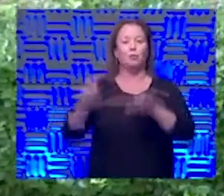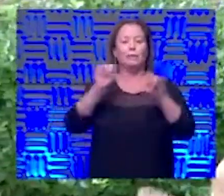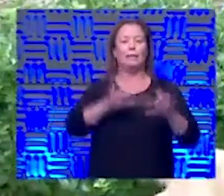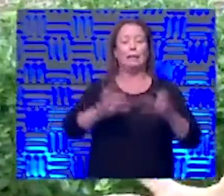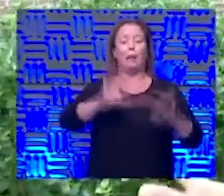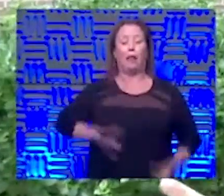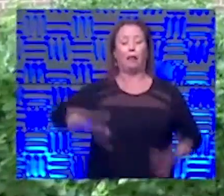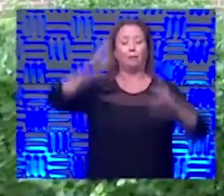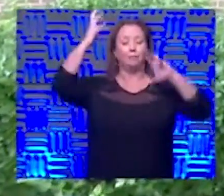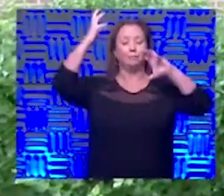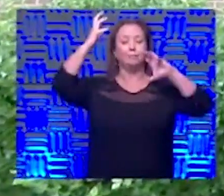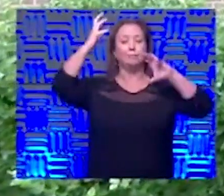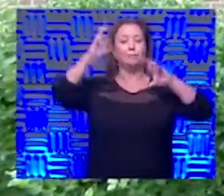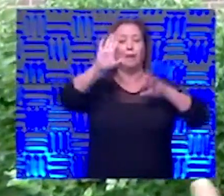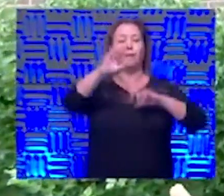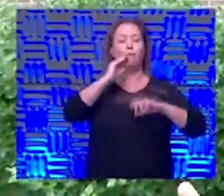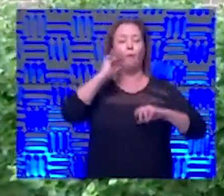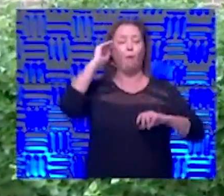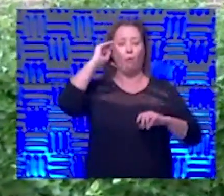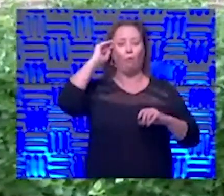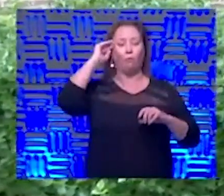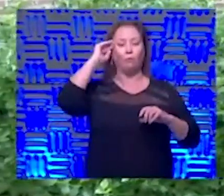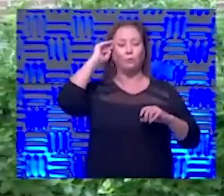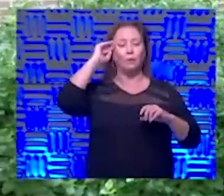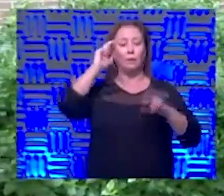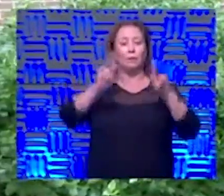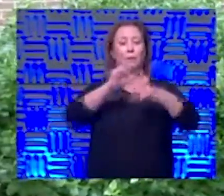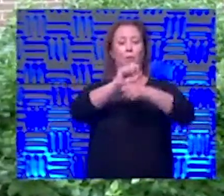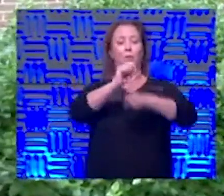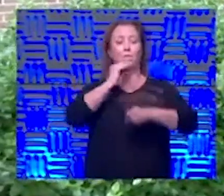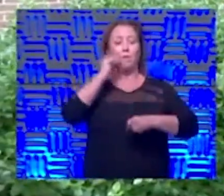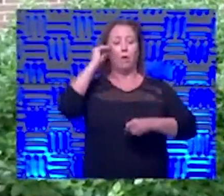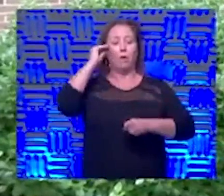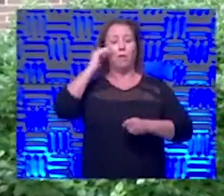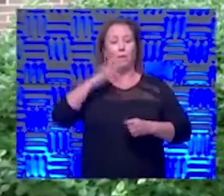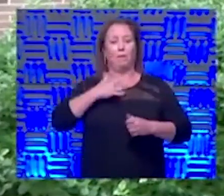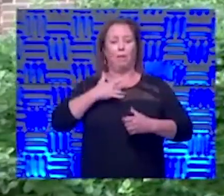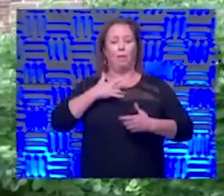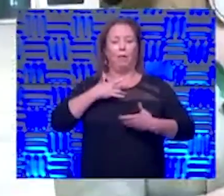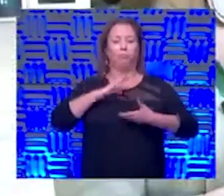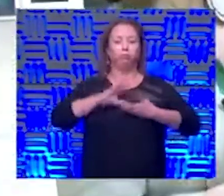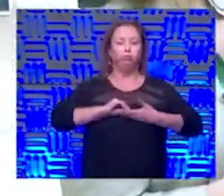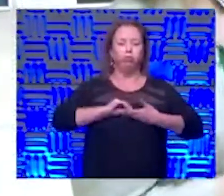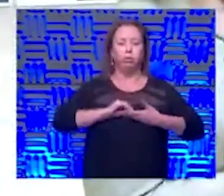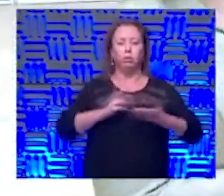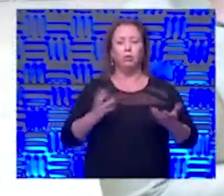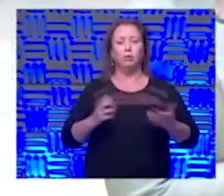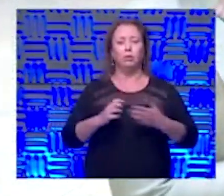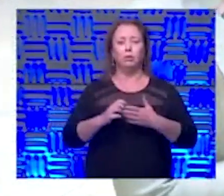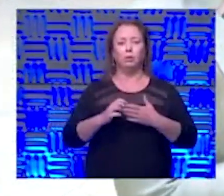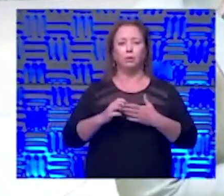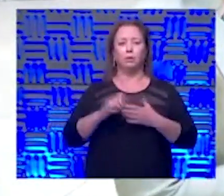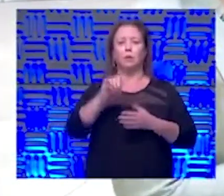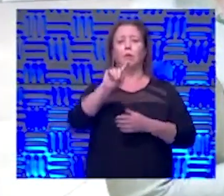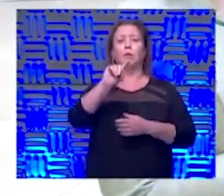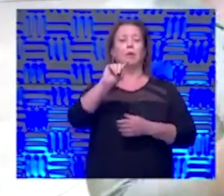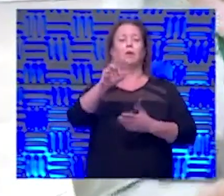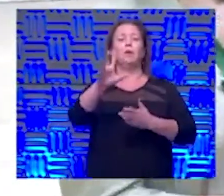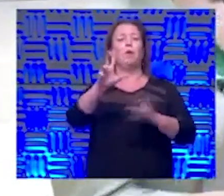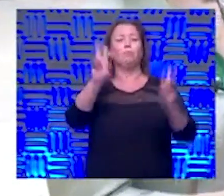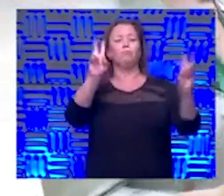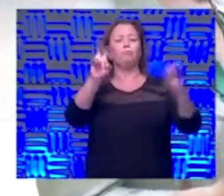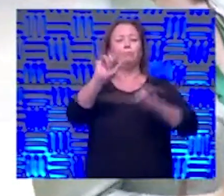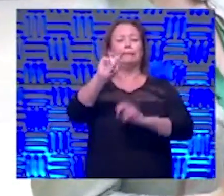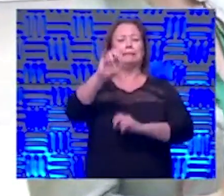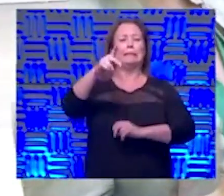kind of what's occurring in a lot of homes, and people are kind of beating themselves up because they don't feel like they're getting it right. Can we grab a few tips from you as far as